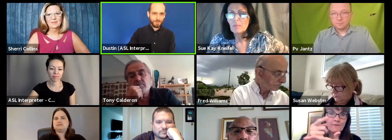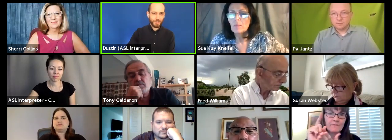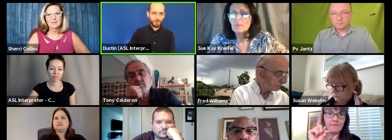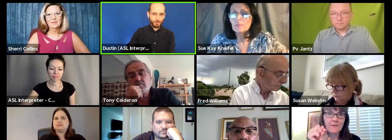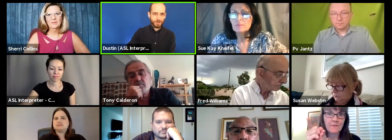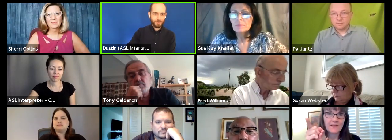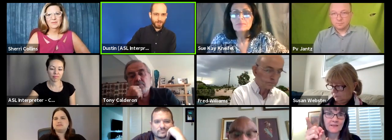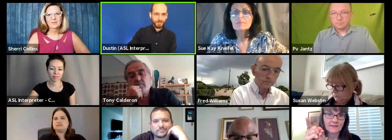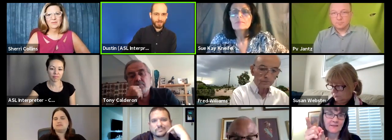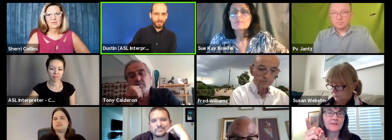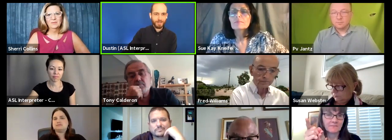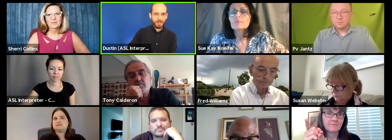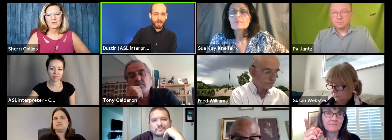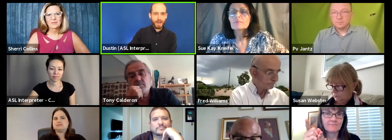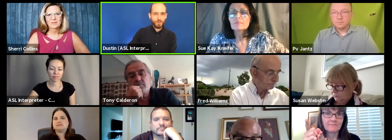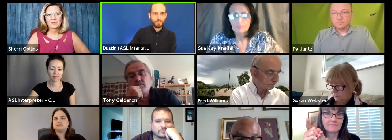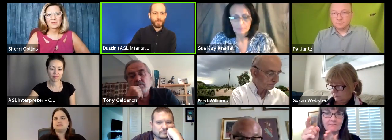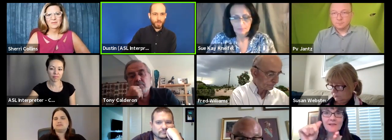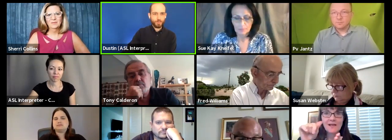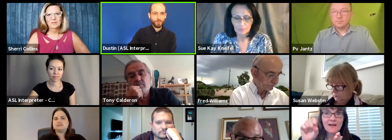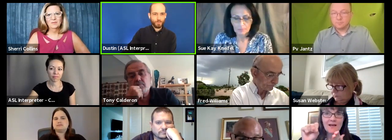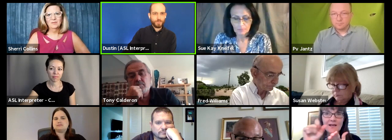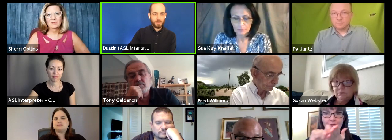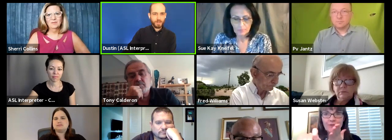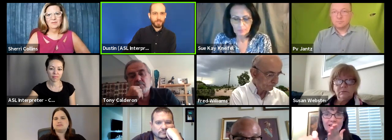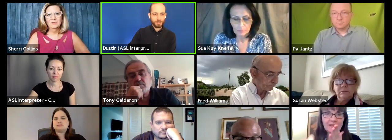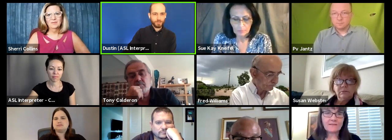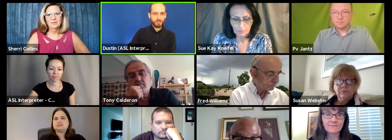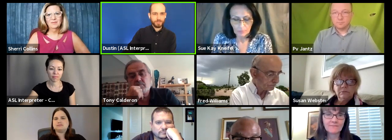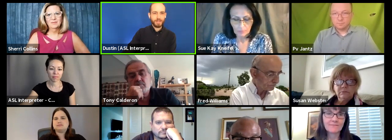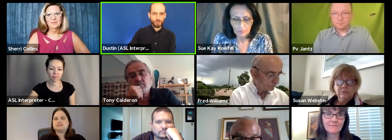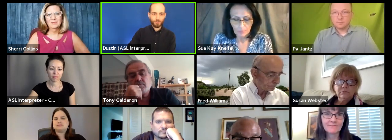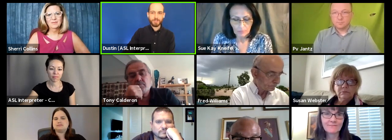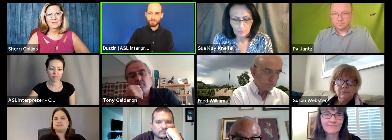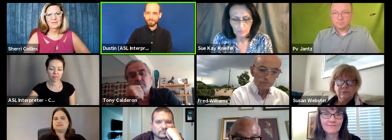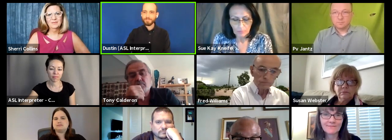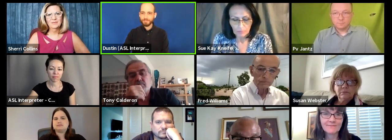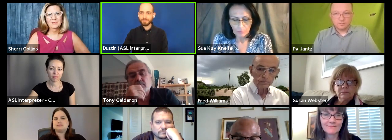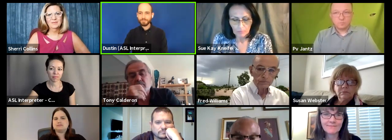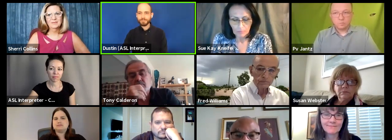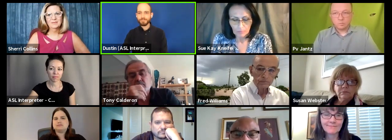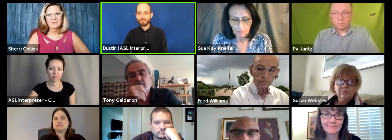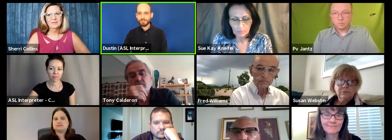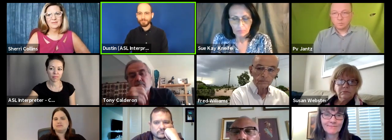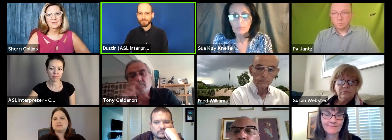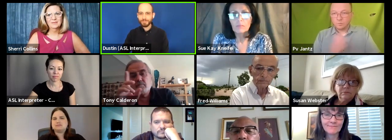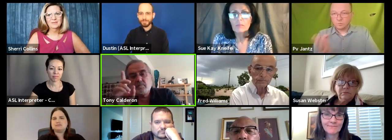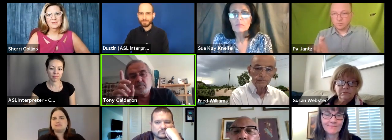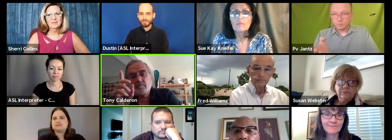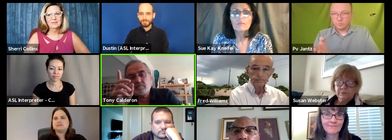This is Commissioner Reichman. I move that we approve the minutes as written.